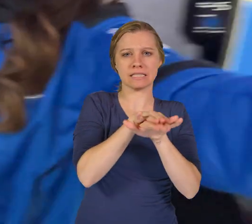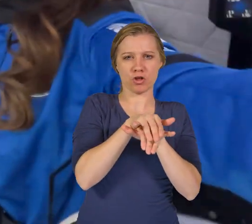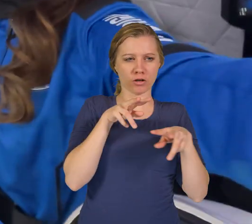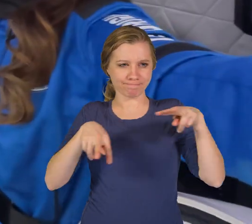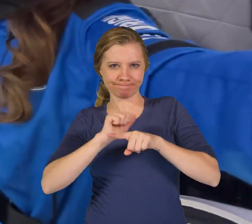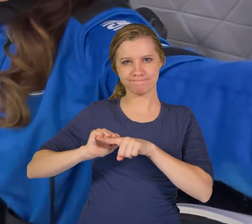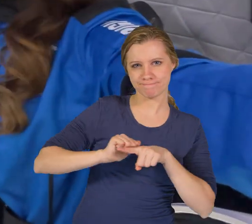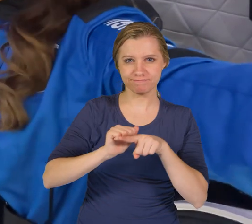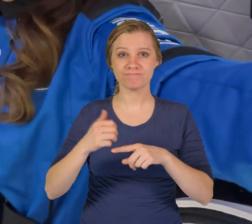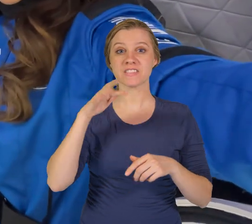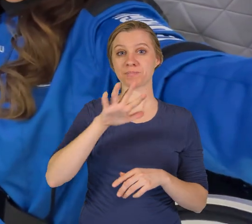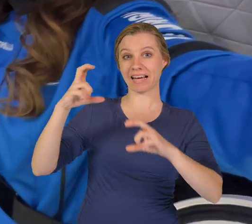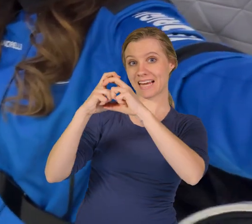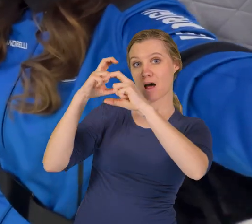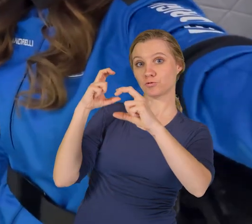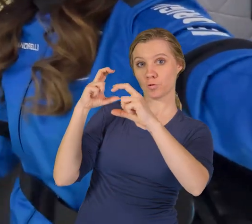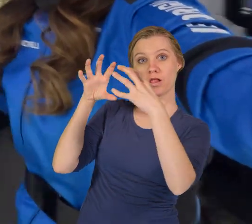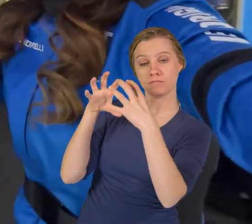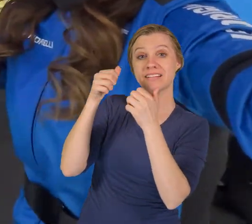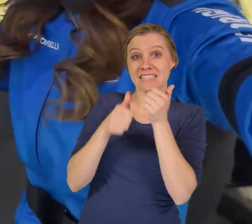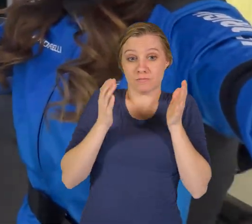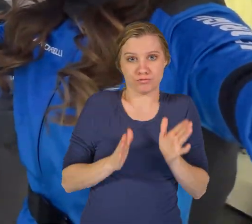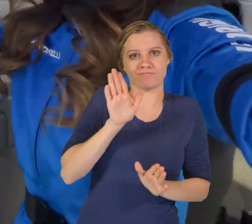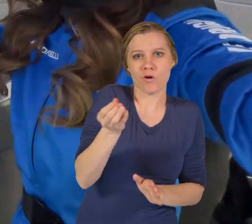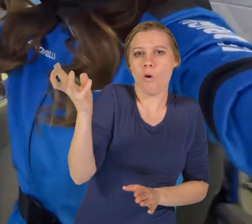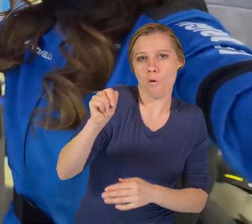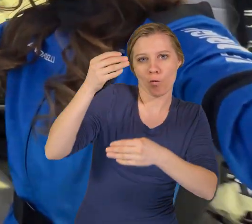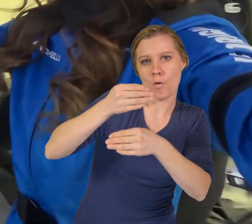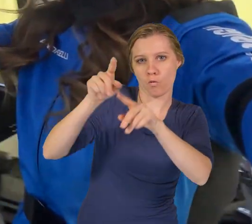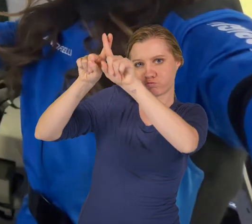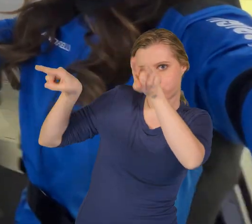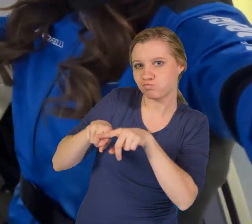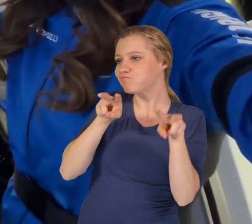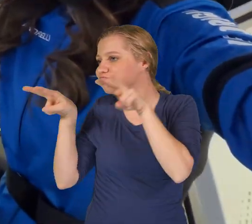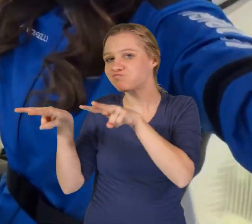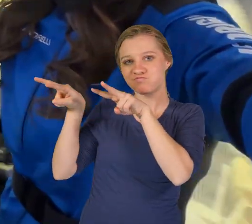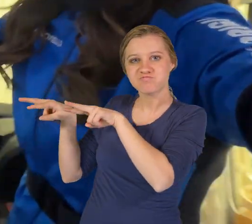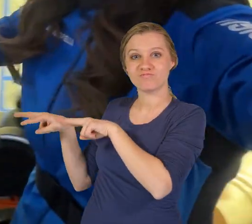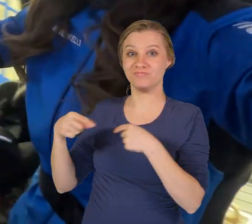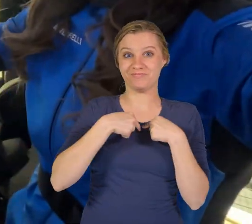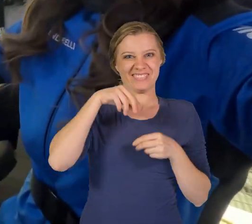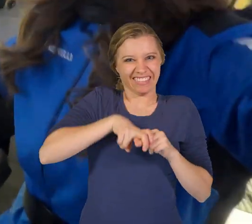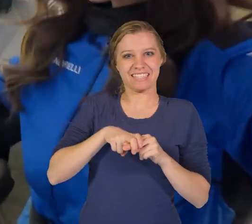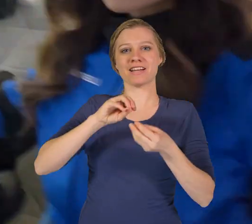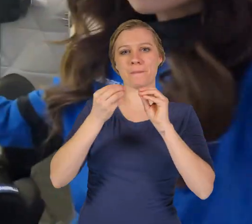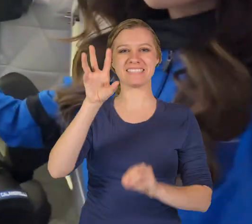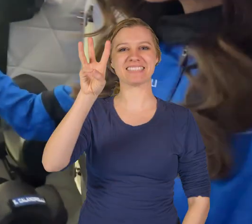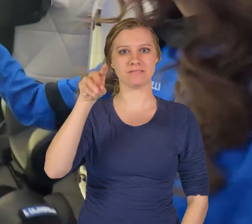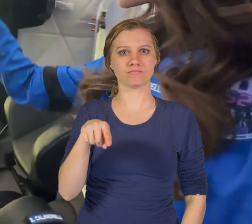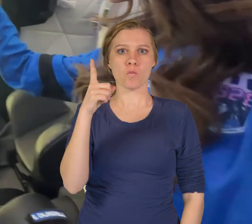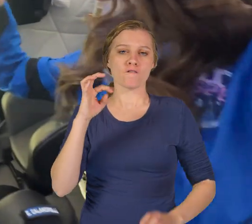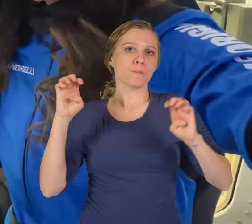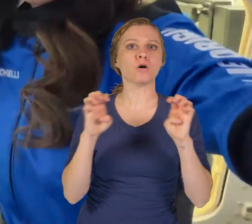in our simulator. This is our space capsule. Every passenger has their own window. I am in seat